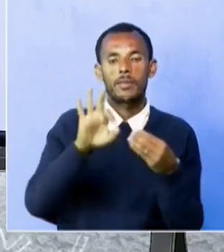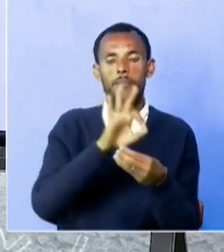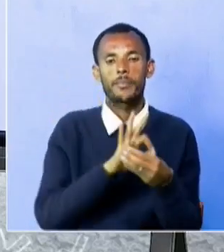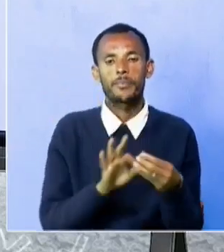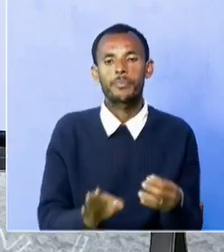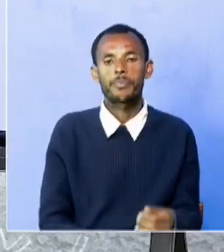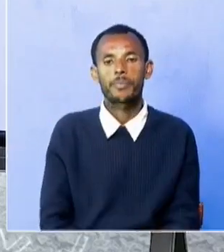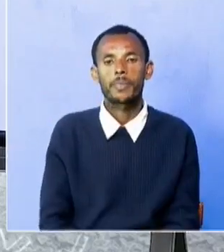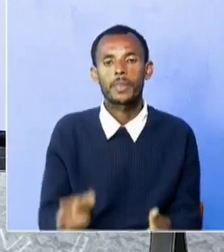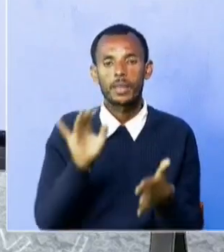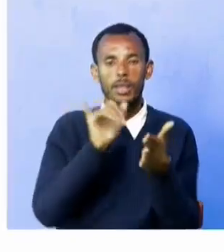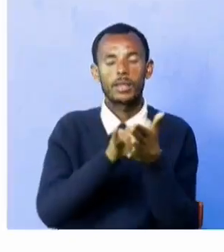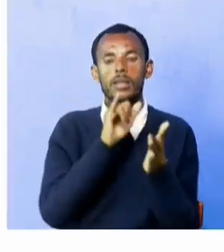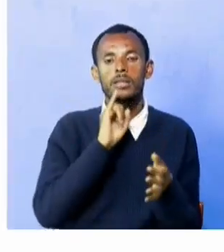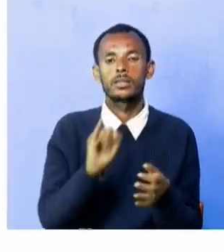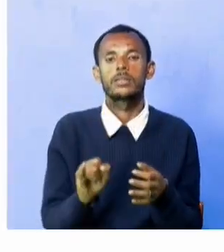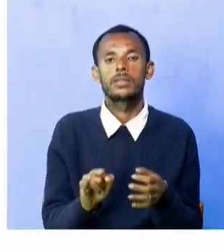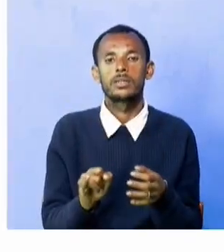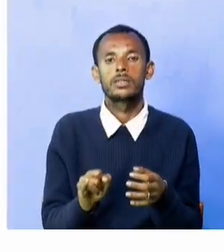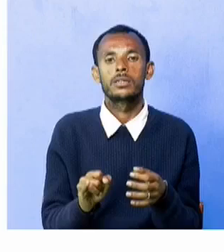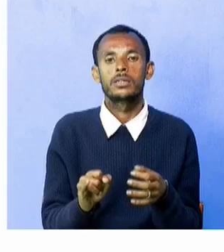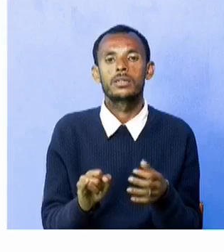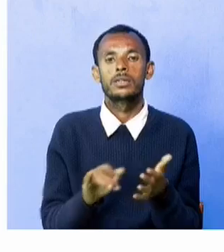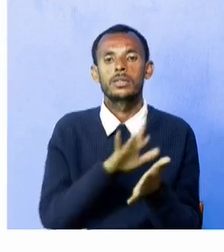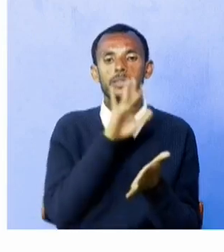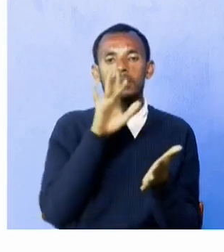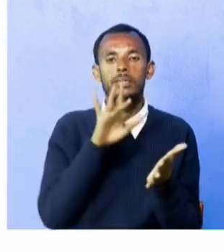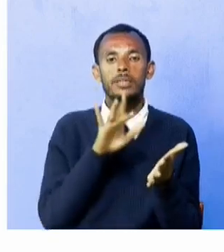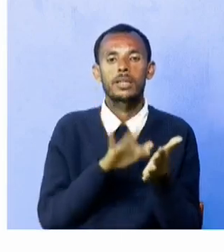Okay, that is central angle.